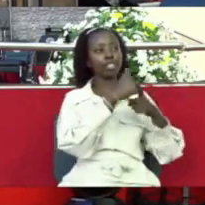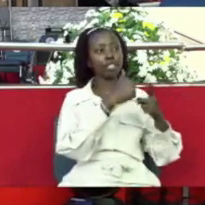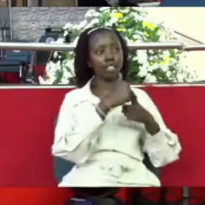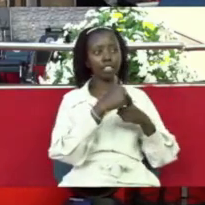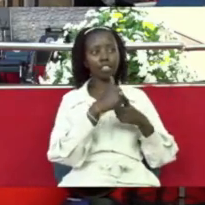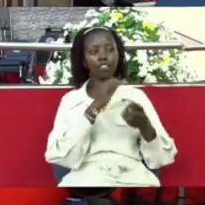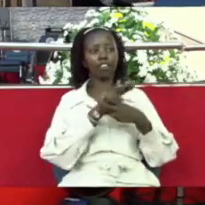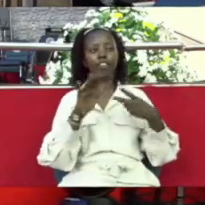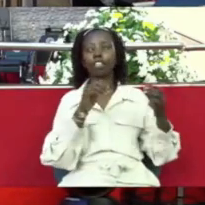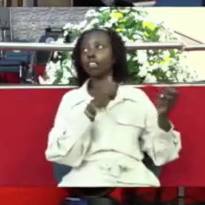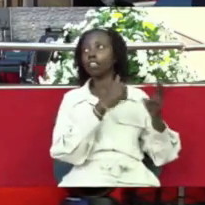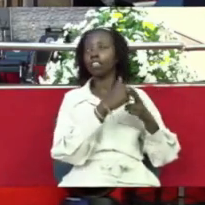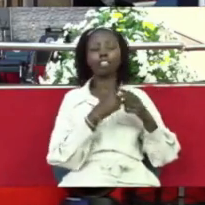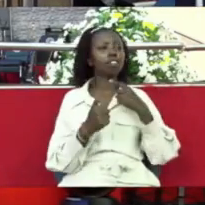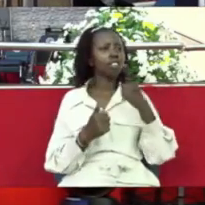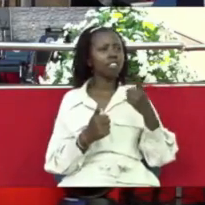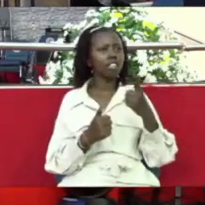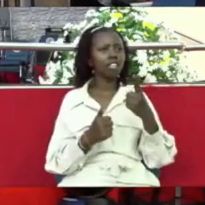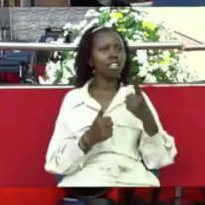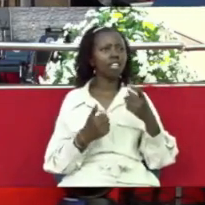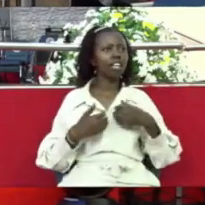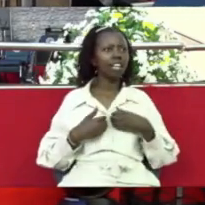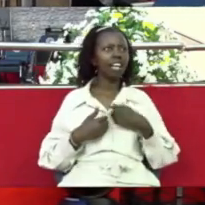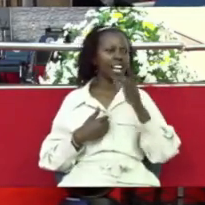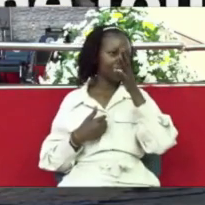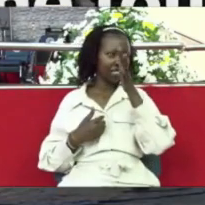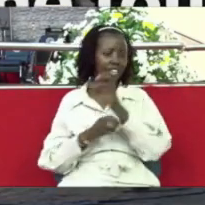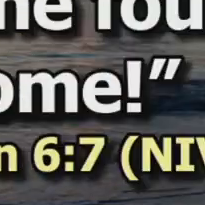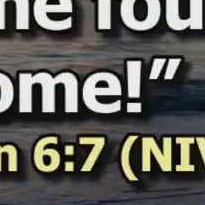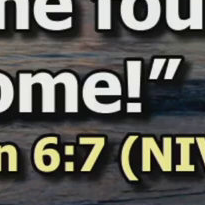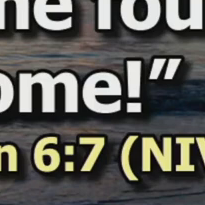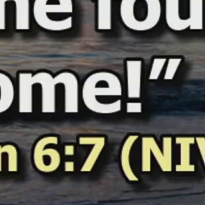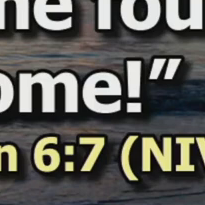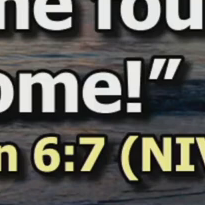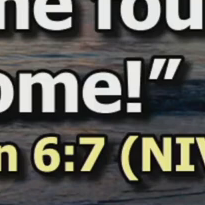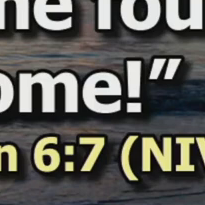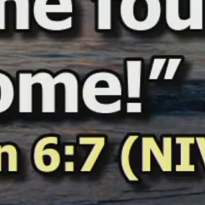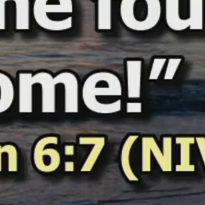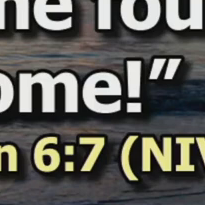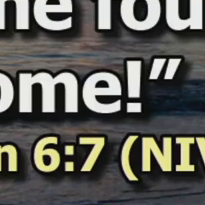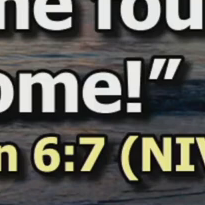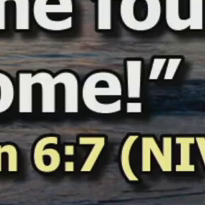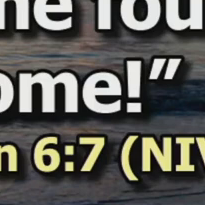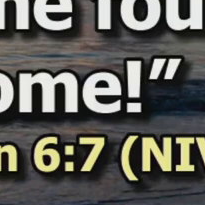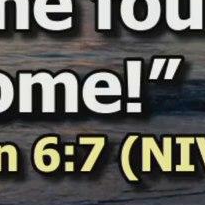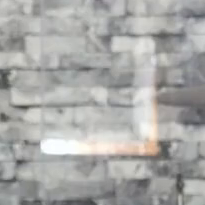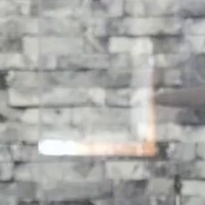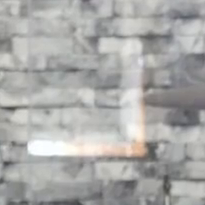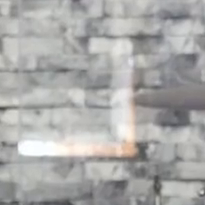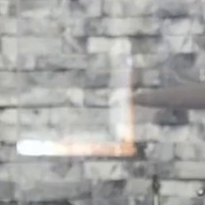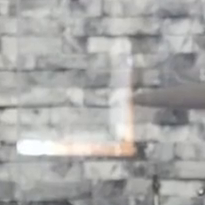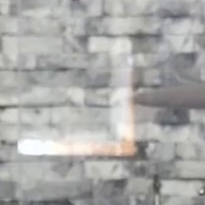na usidanganyike. God is not mocked. Mungu hadhihakiwi. For whatever a man sows, kwa sababu lolote